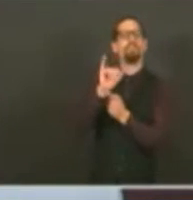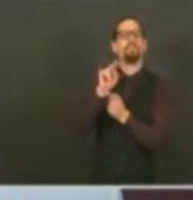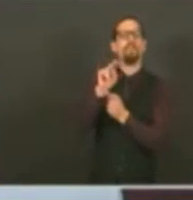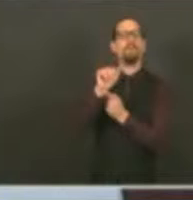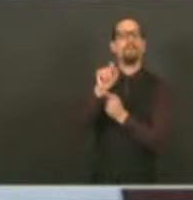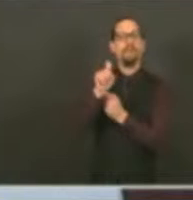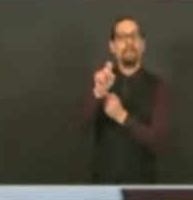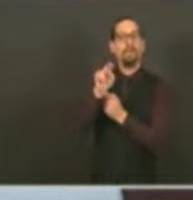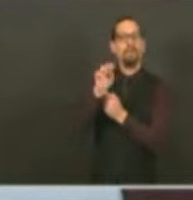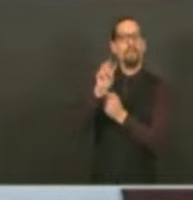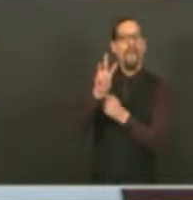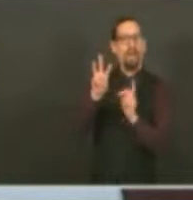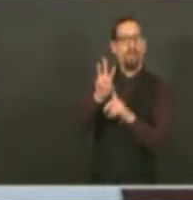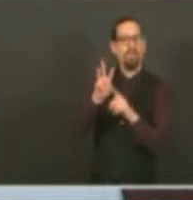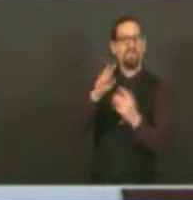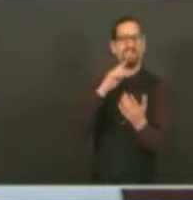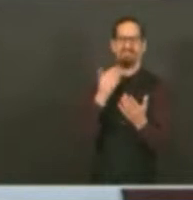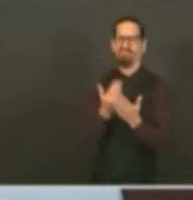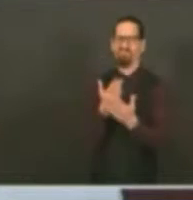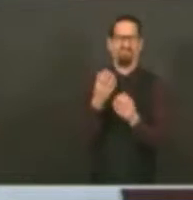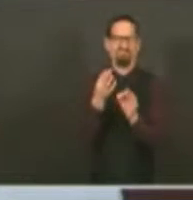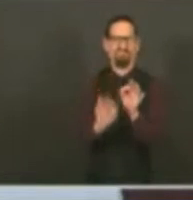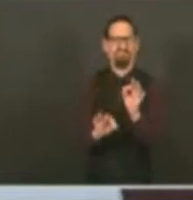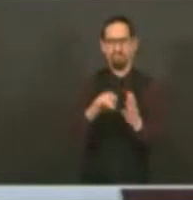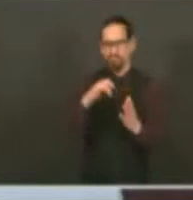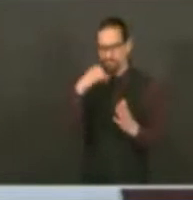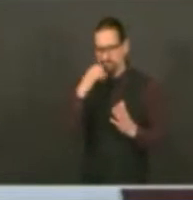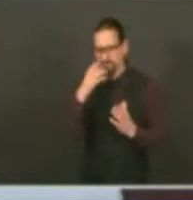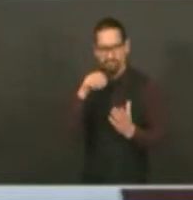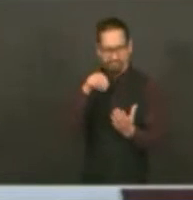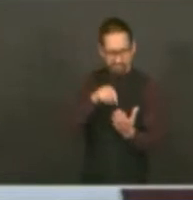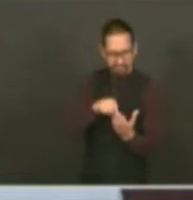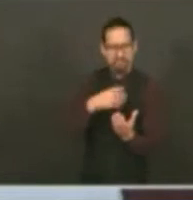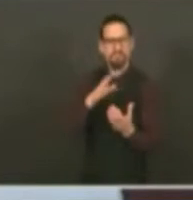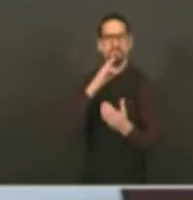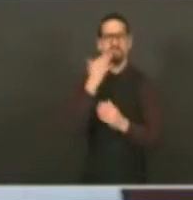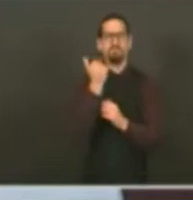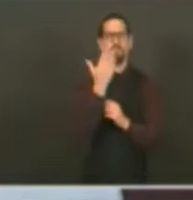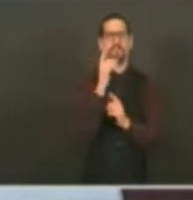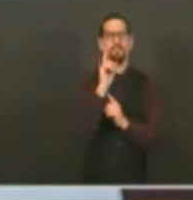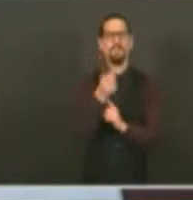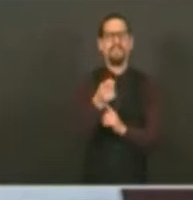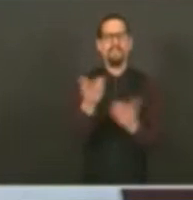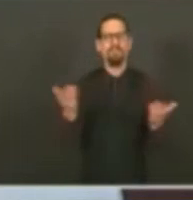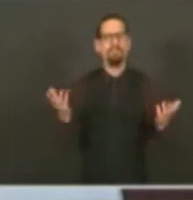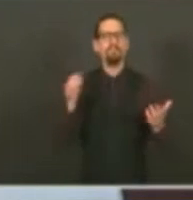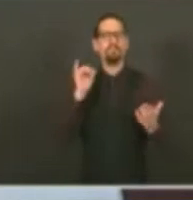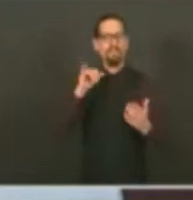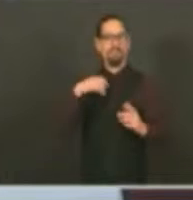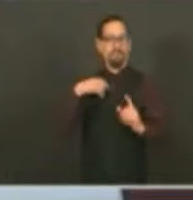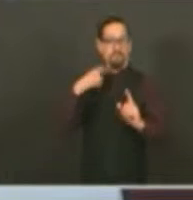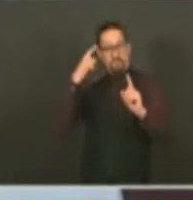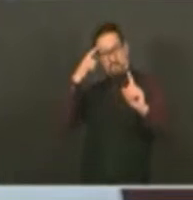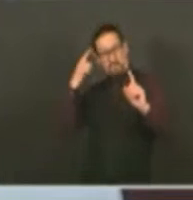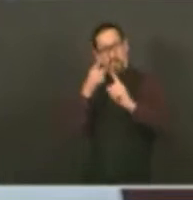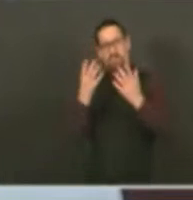15 minutes. My goal is by next week to be doing 5,000 tests a day just at the